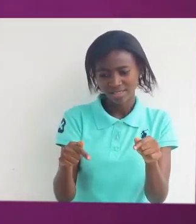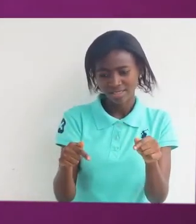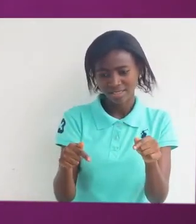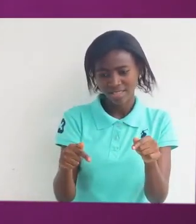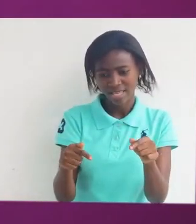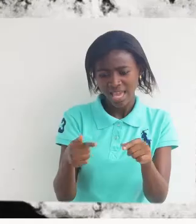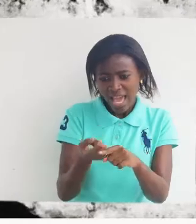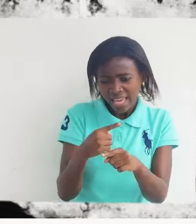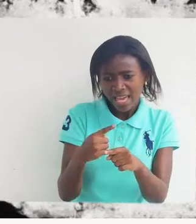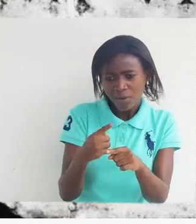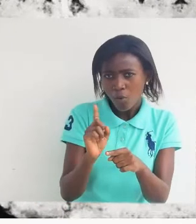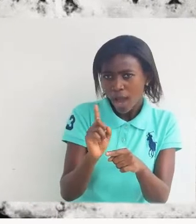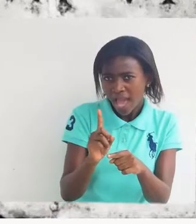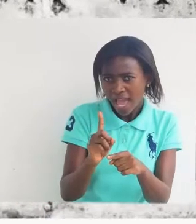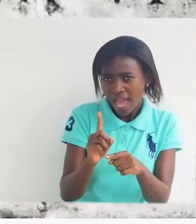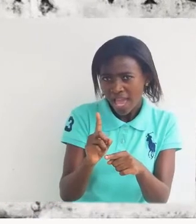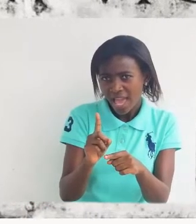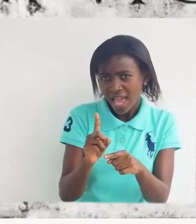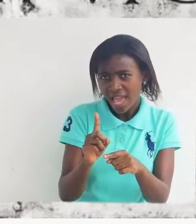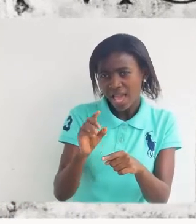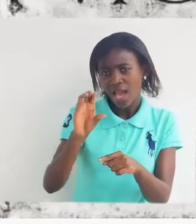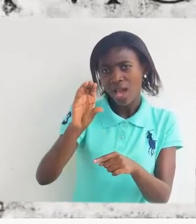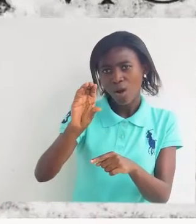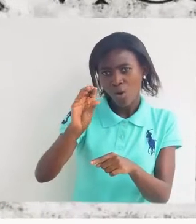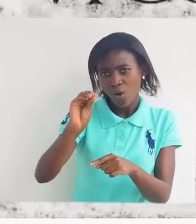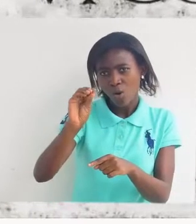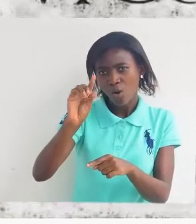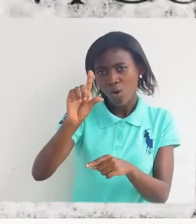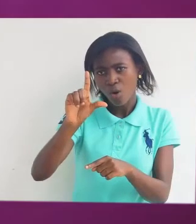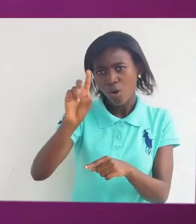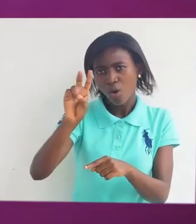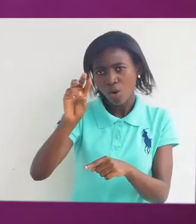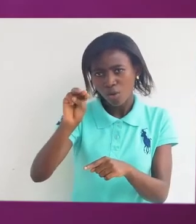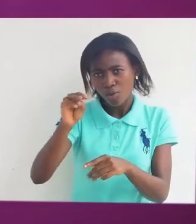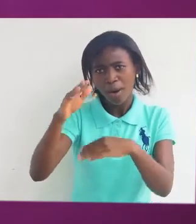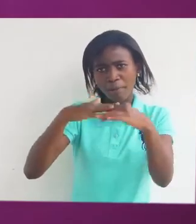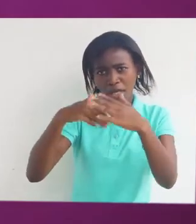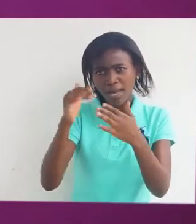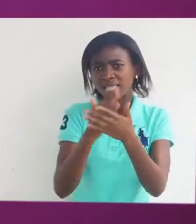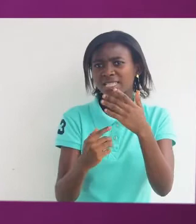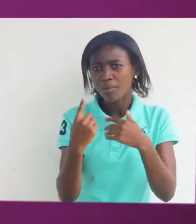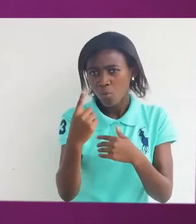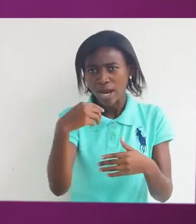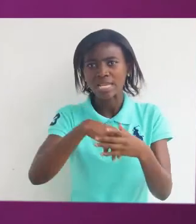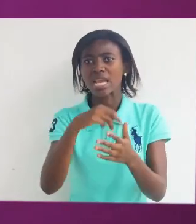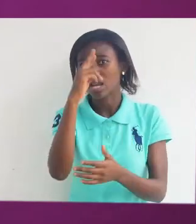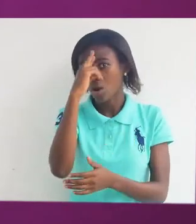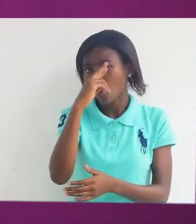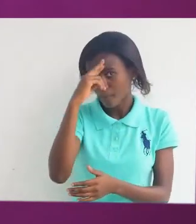originated from an inscription on a column built by Emperor Trajan in